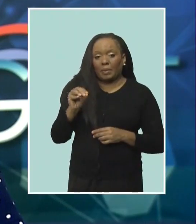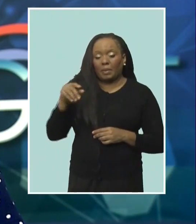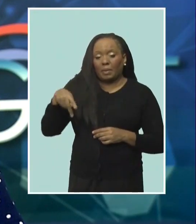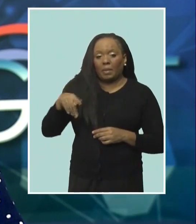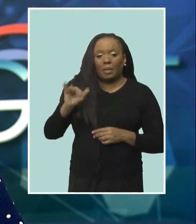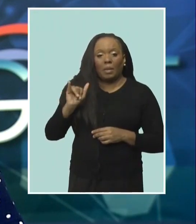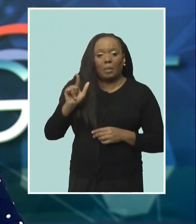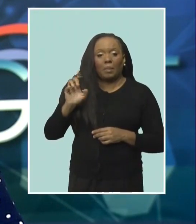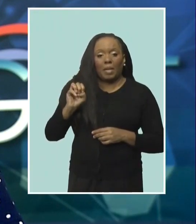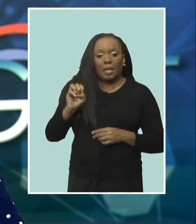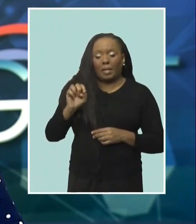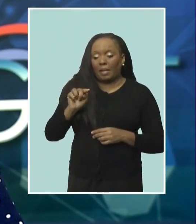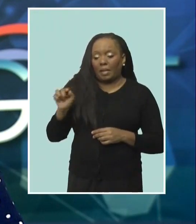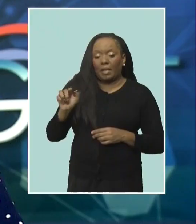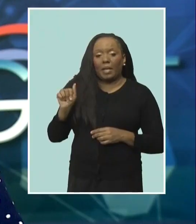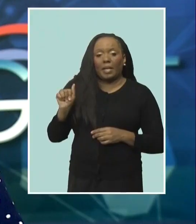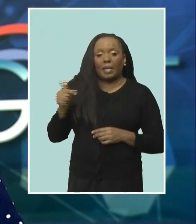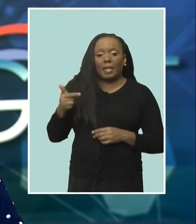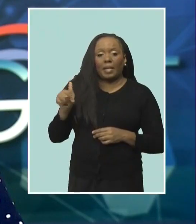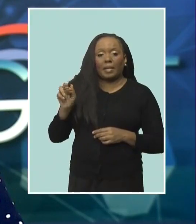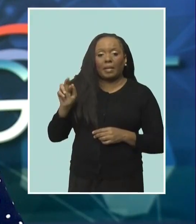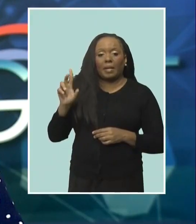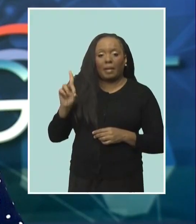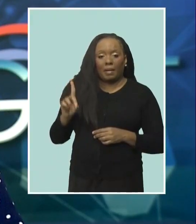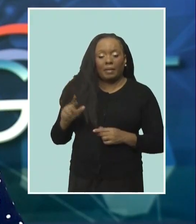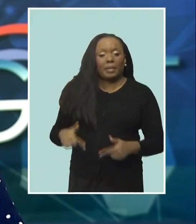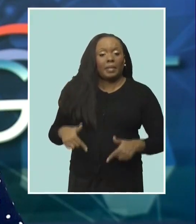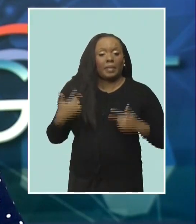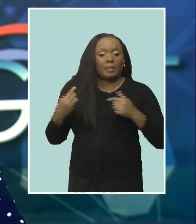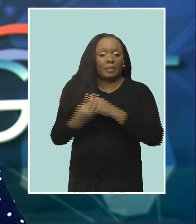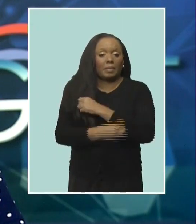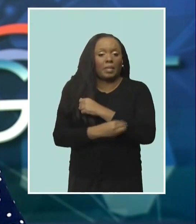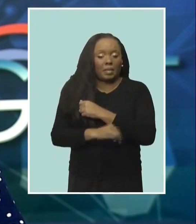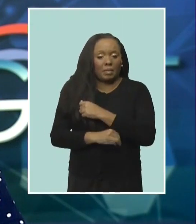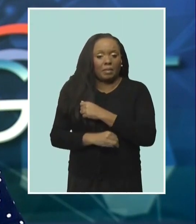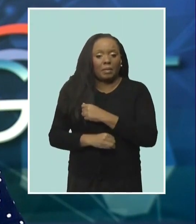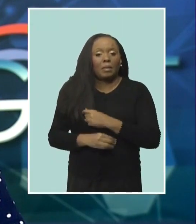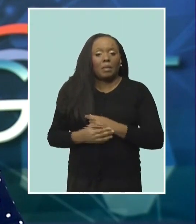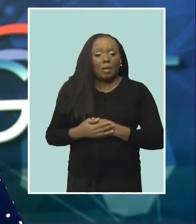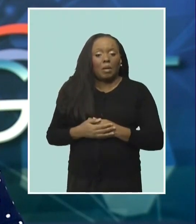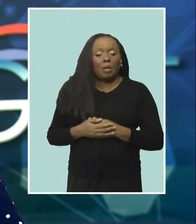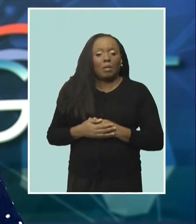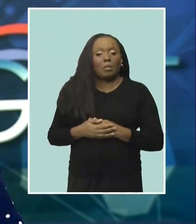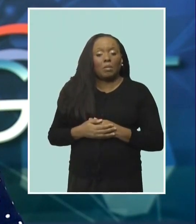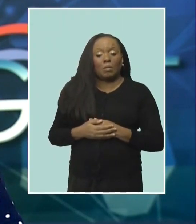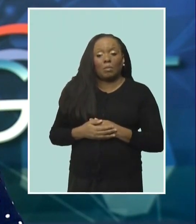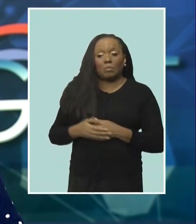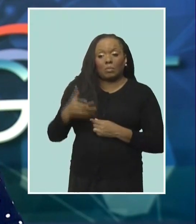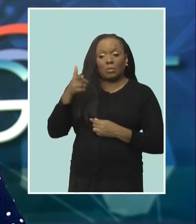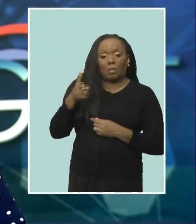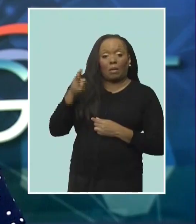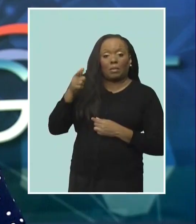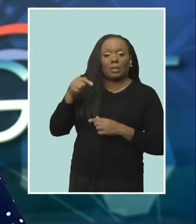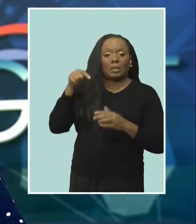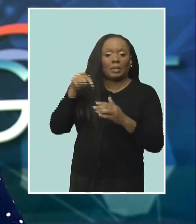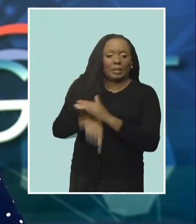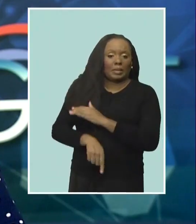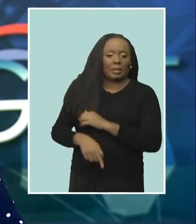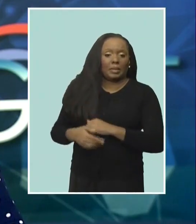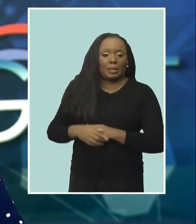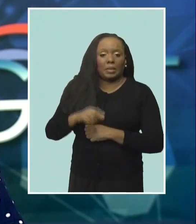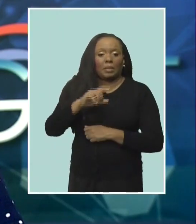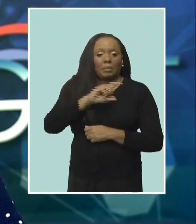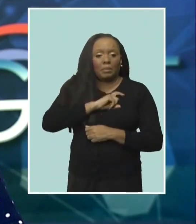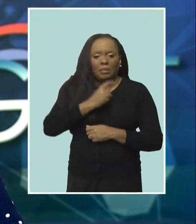Omari Pyle Agard of Ulster Road, Lower Grisettes, St. Michael, was shot and killed at Ashford Road in St. Thomas. Police responded